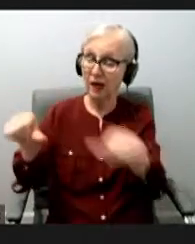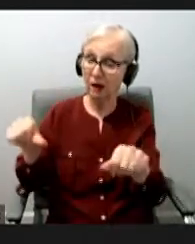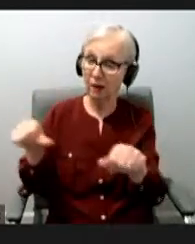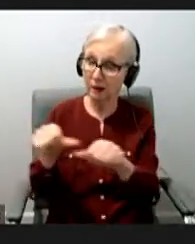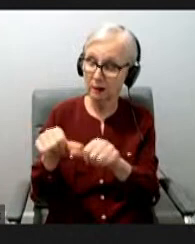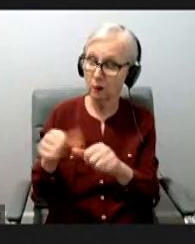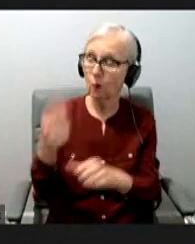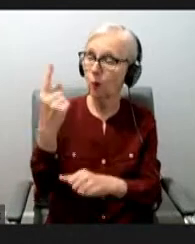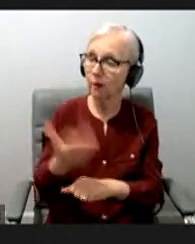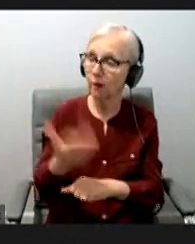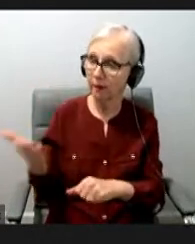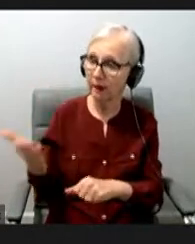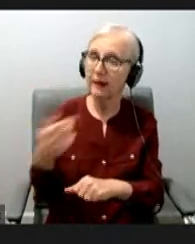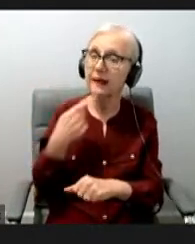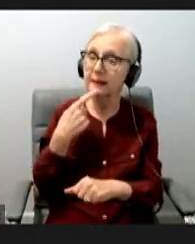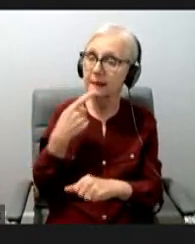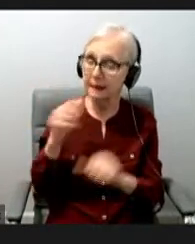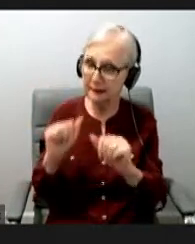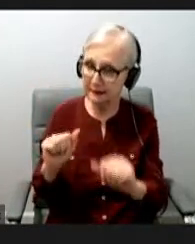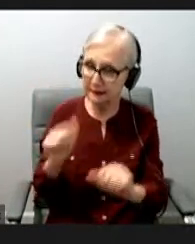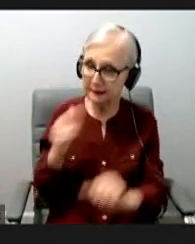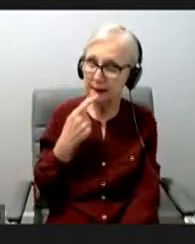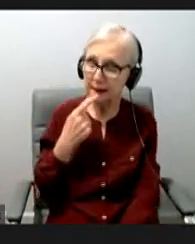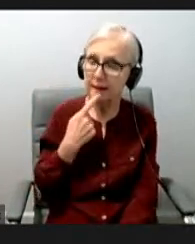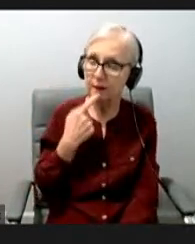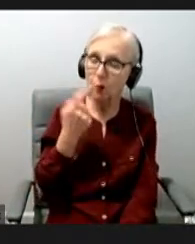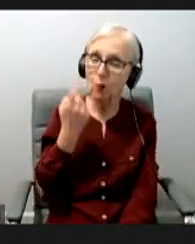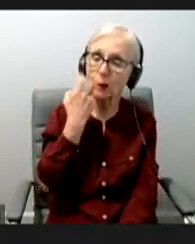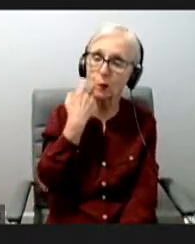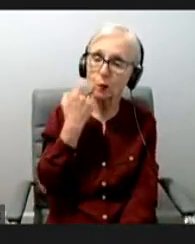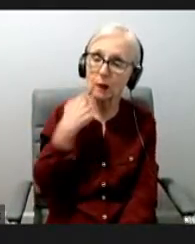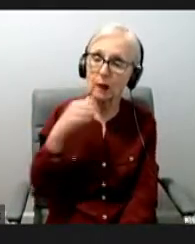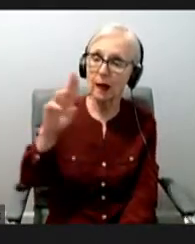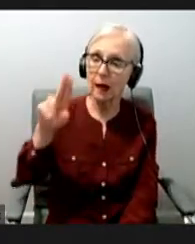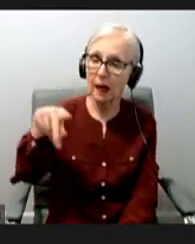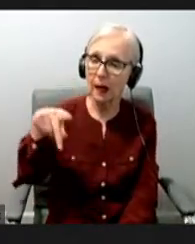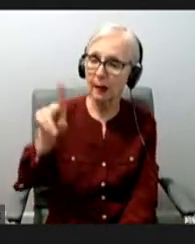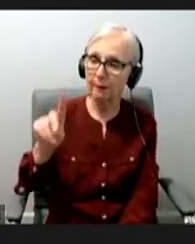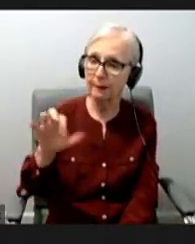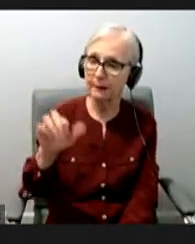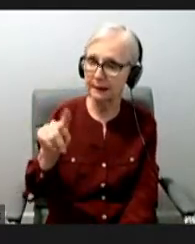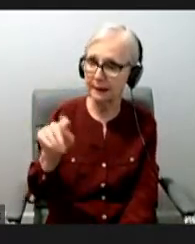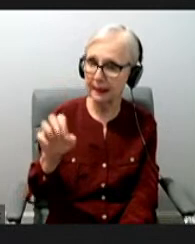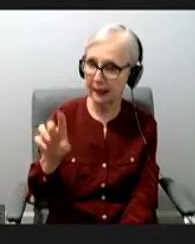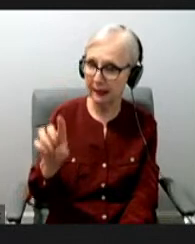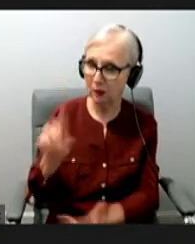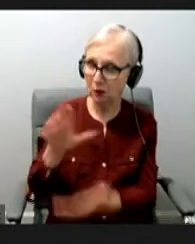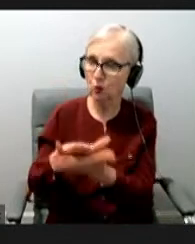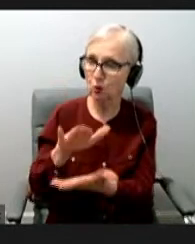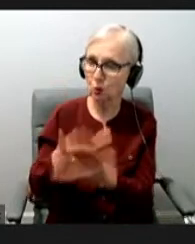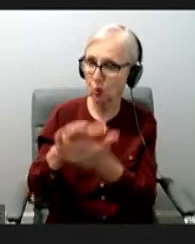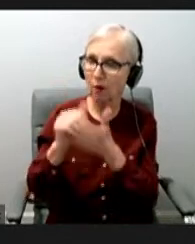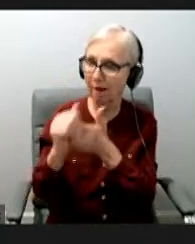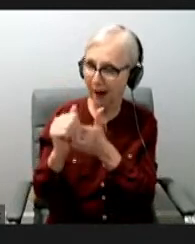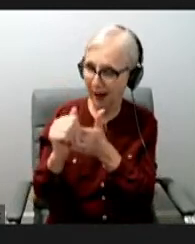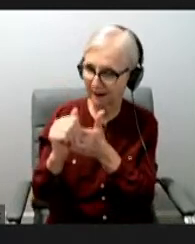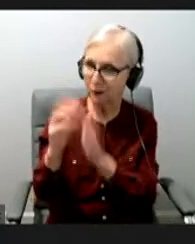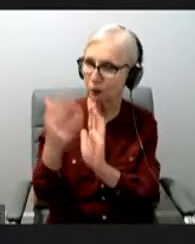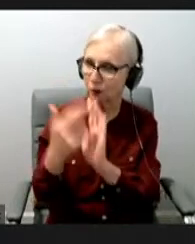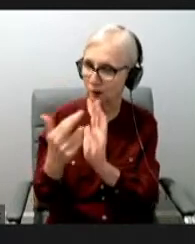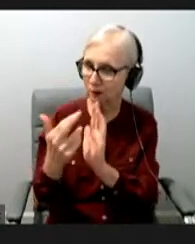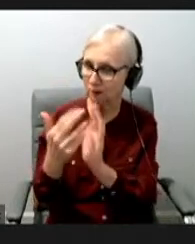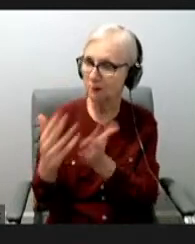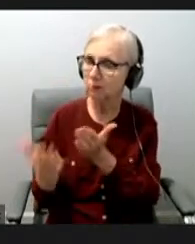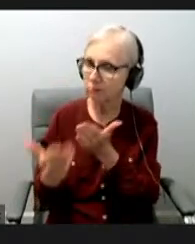So one thing I can say is that we did recently update our school guidance. And so we certainly do recommend that